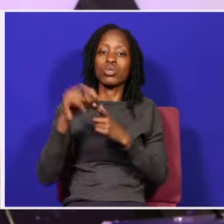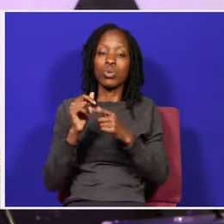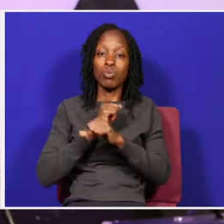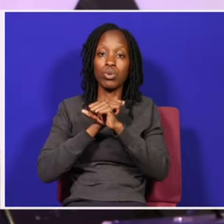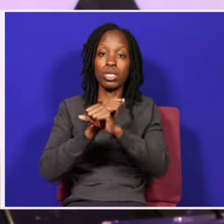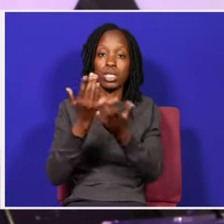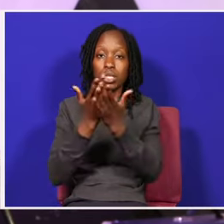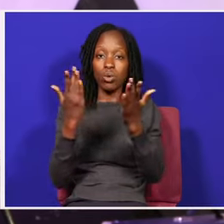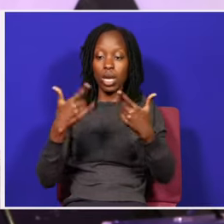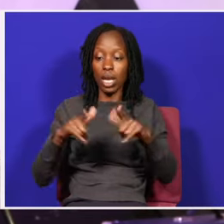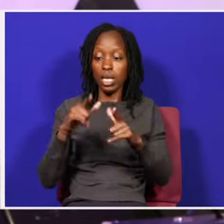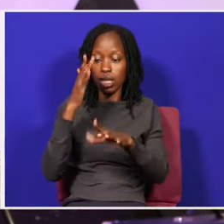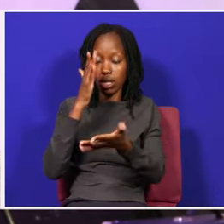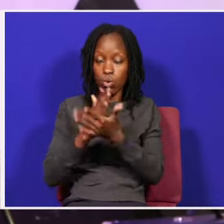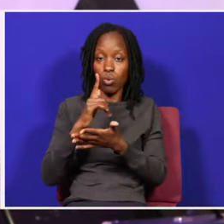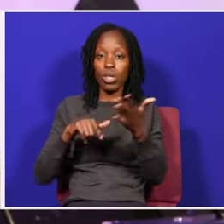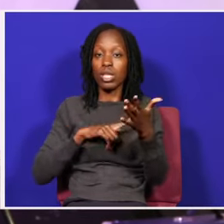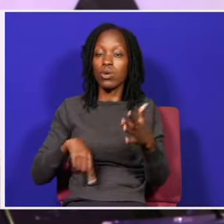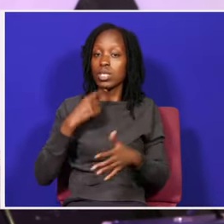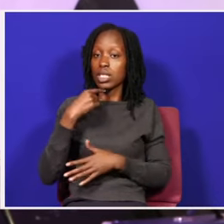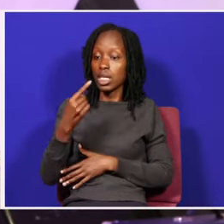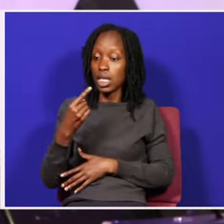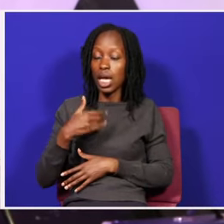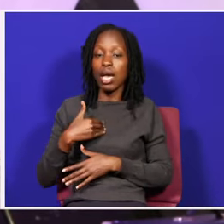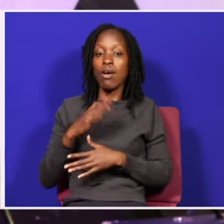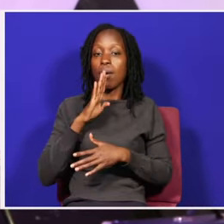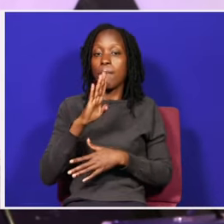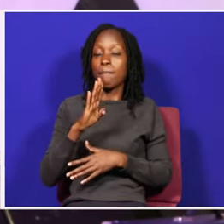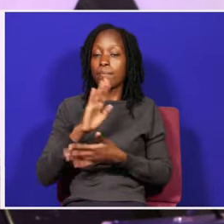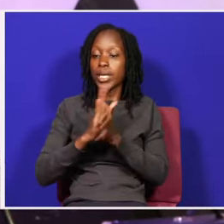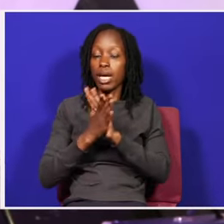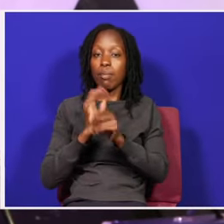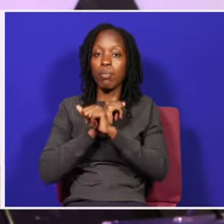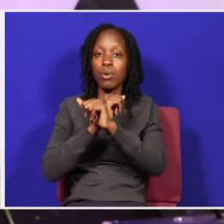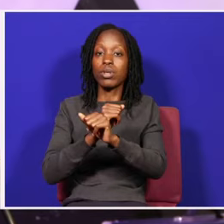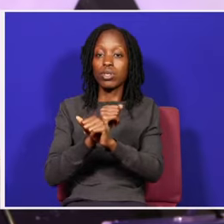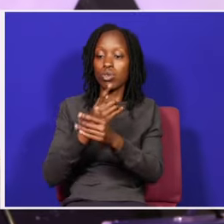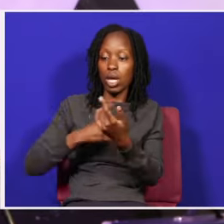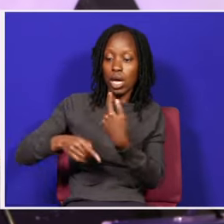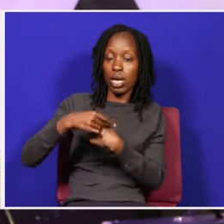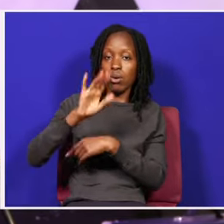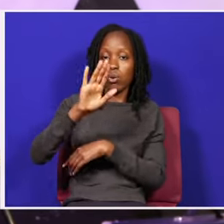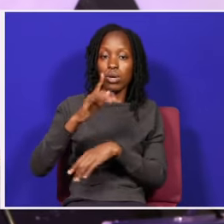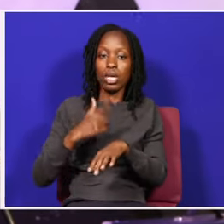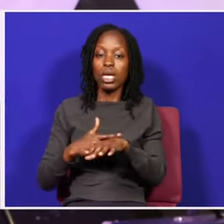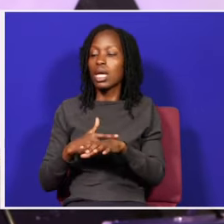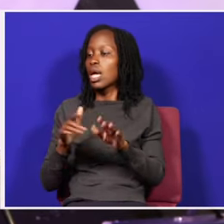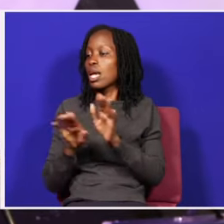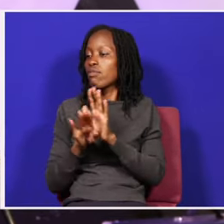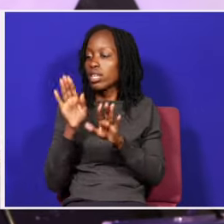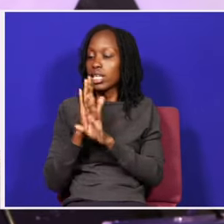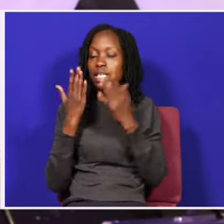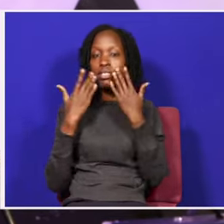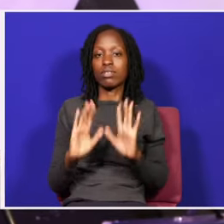you. Let the truth of what God has said and revealed to us be a protection all around you. When all is